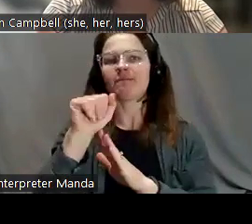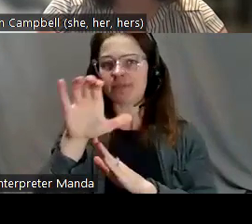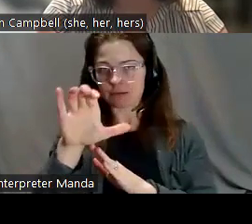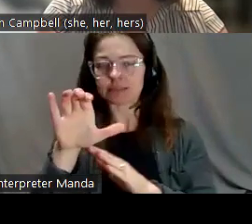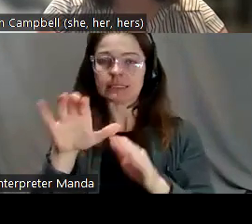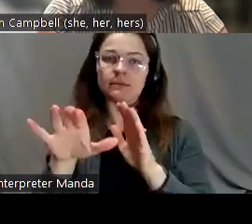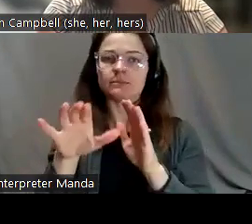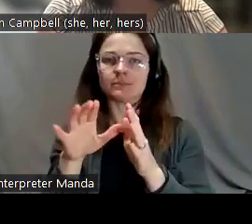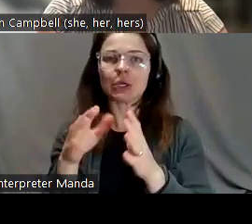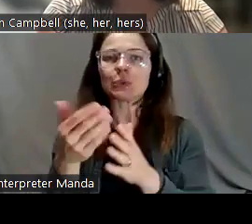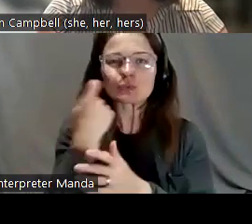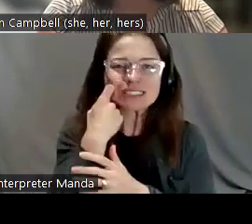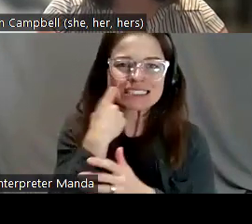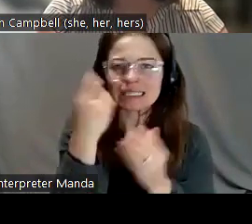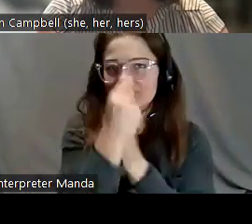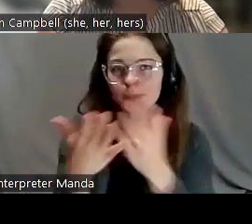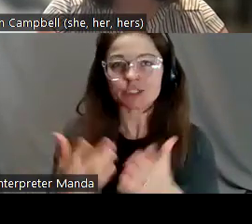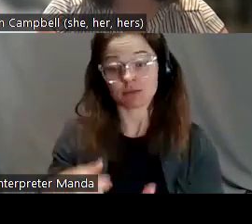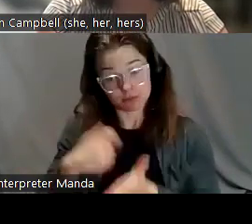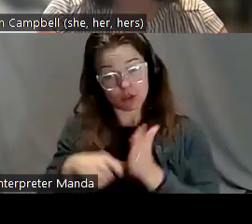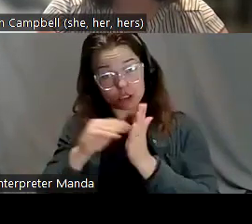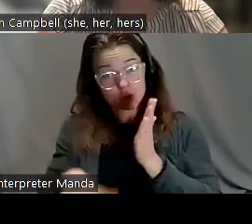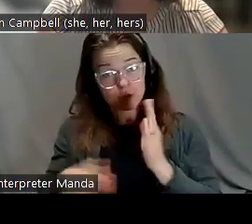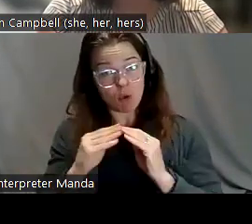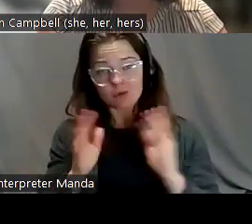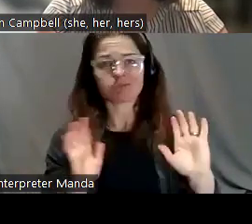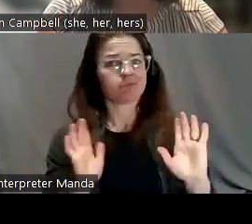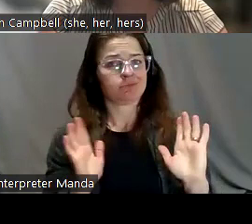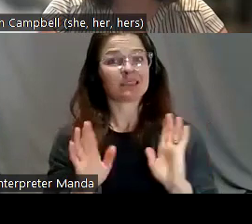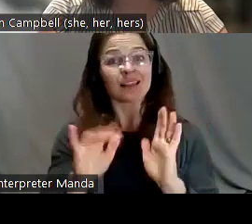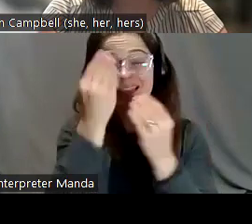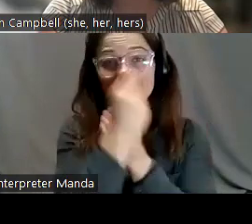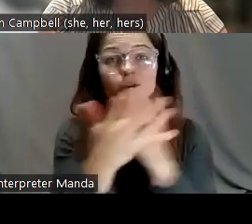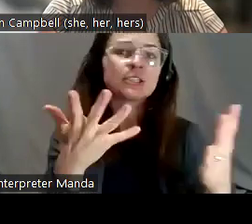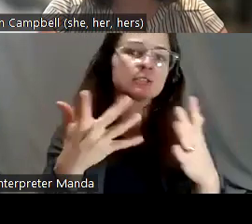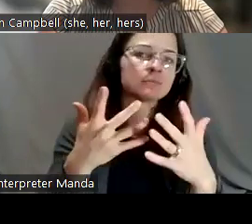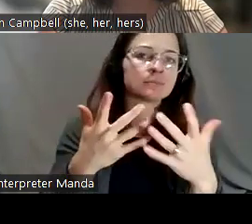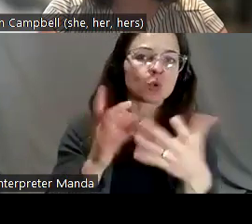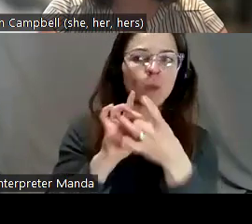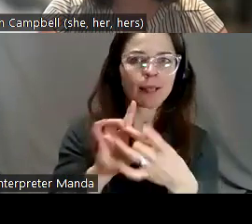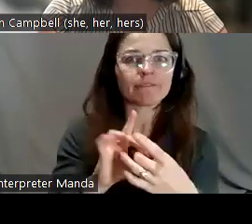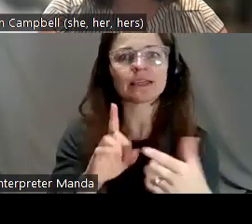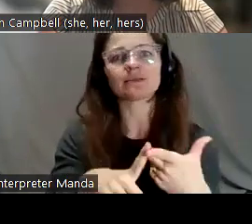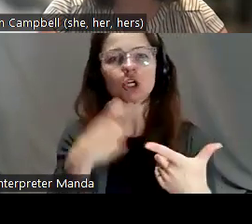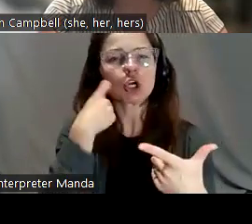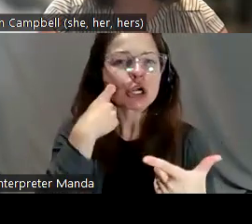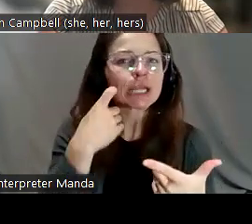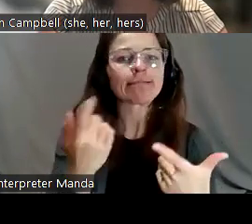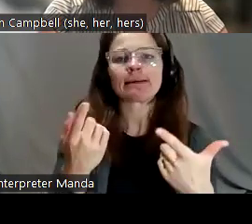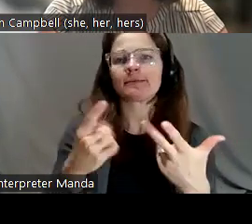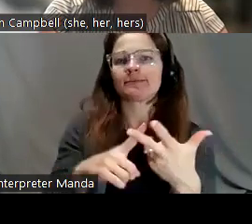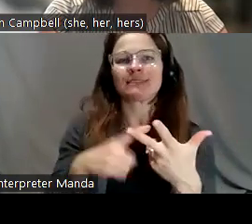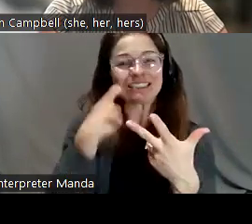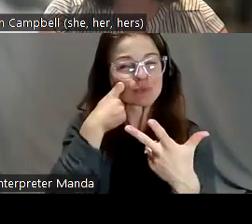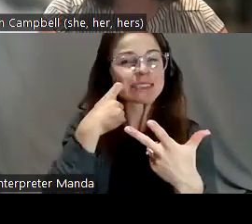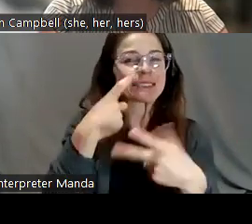It doesn't have a cost to the student. It's relevant, current, and in general, more recently produced content